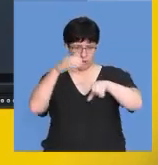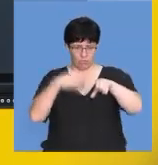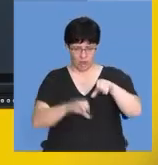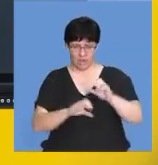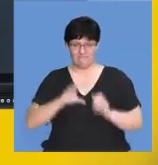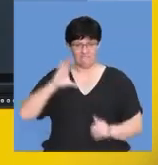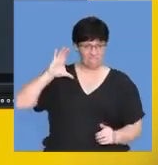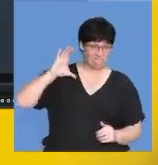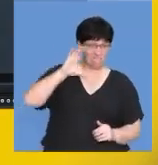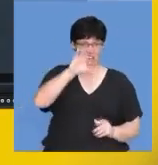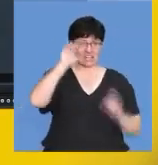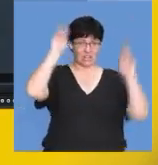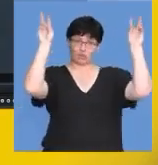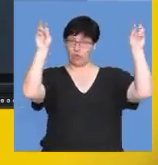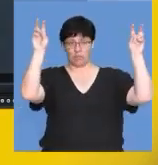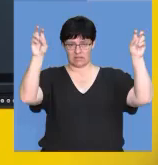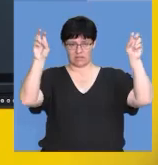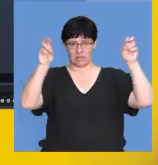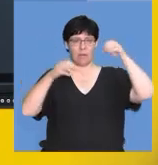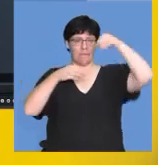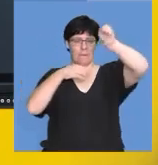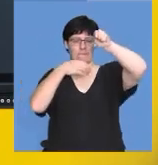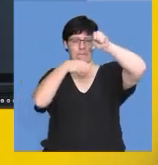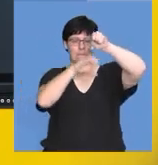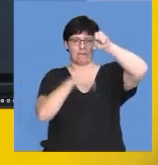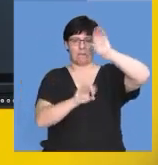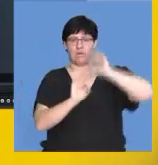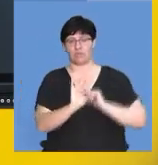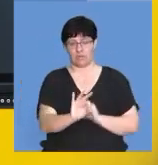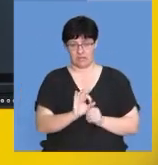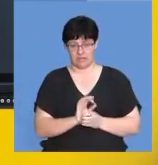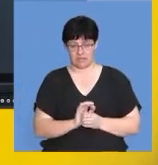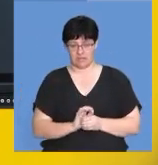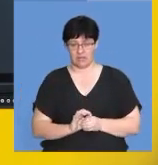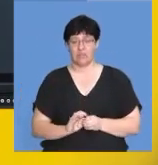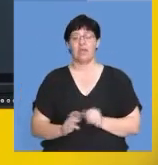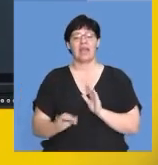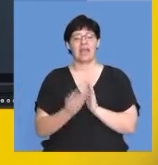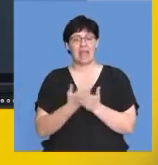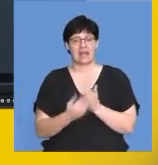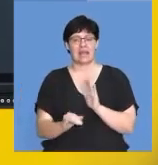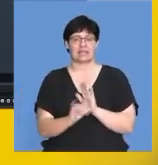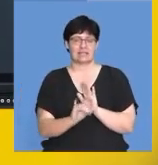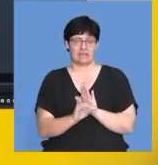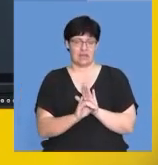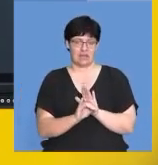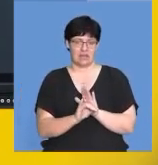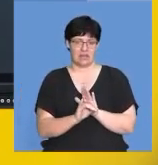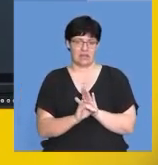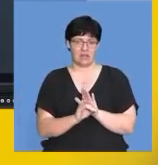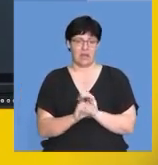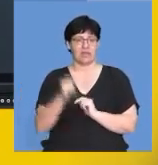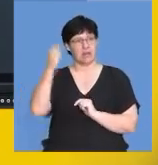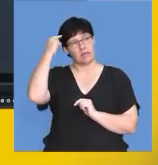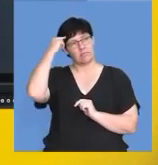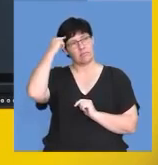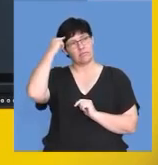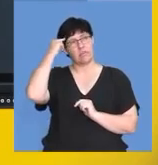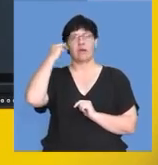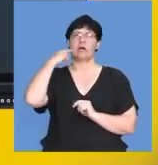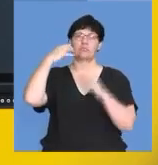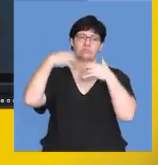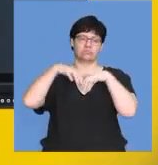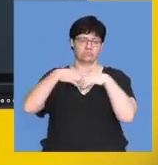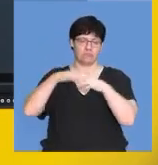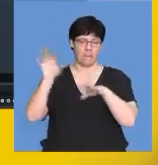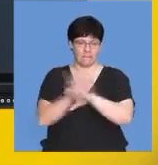huge essay topic into three little sections. And that's essentially being able to identify and then kind of allocate to yourself in your head,